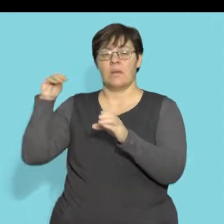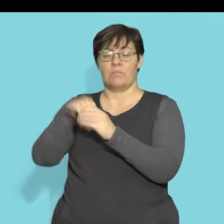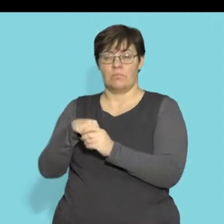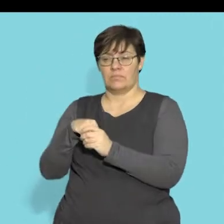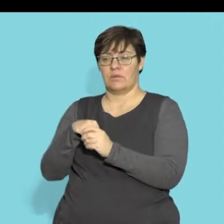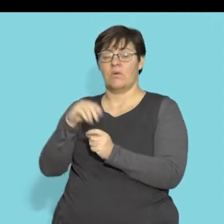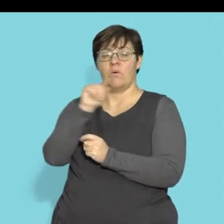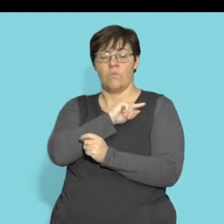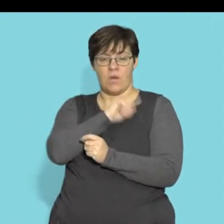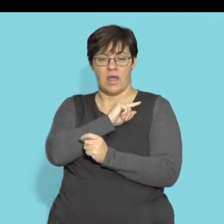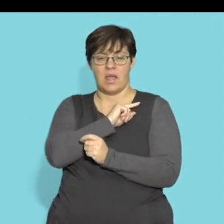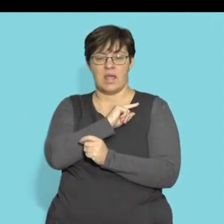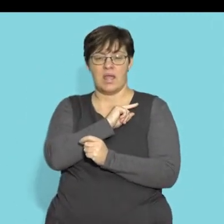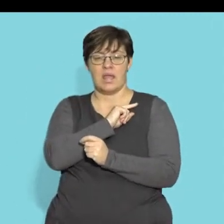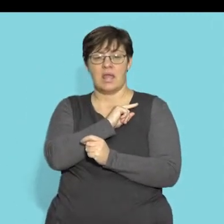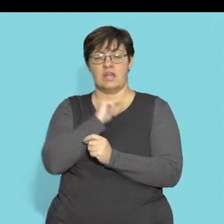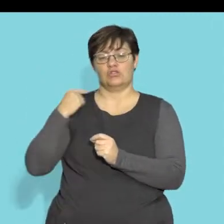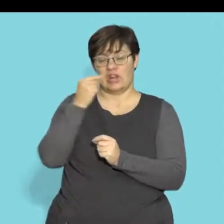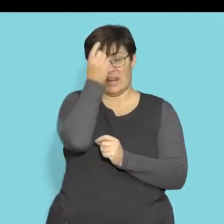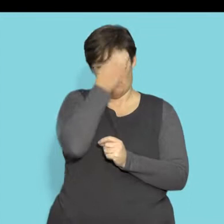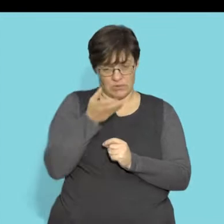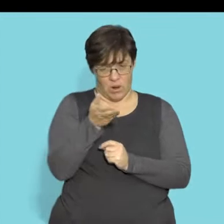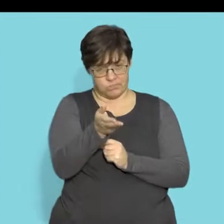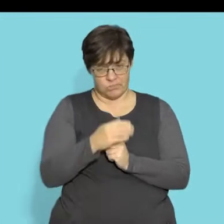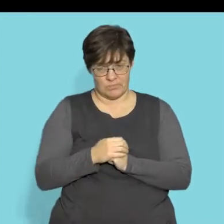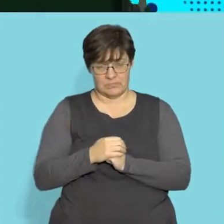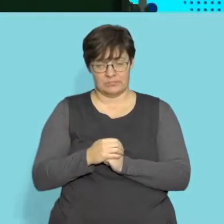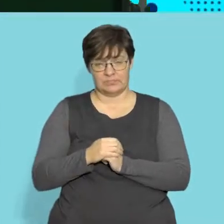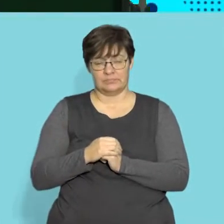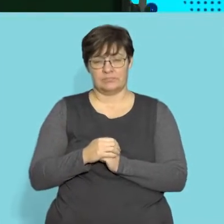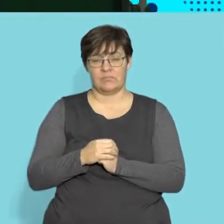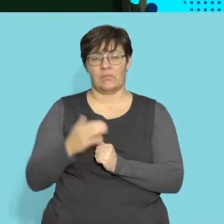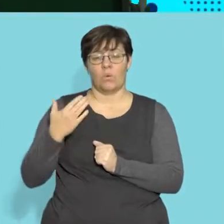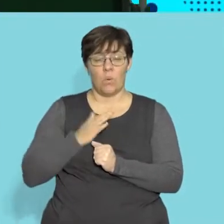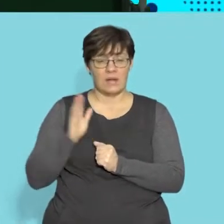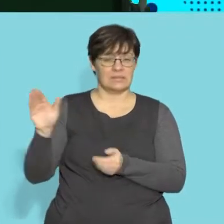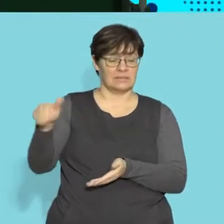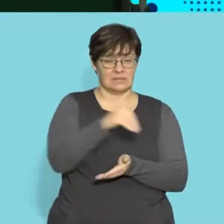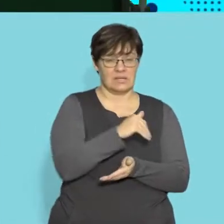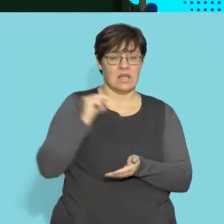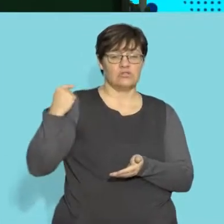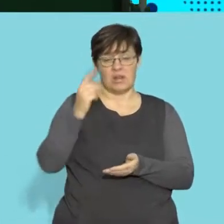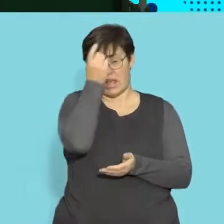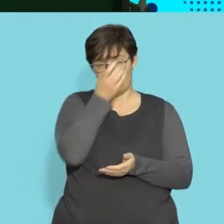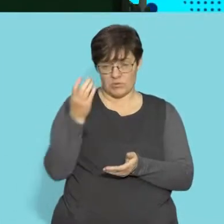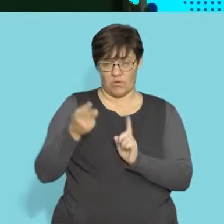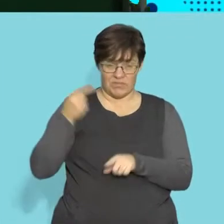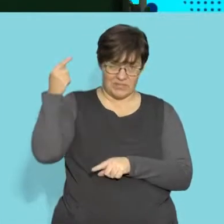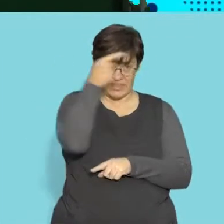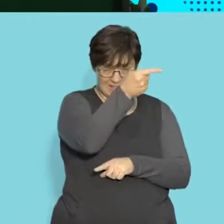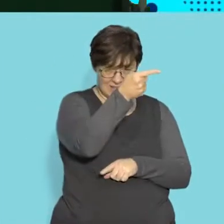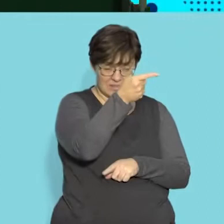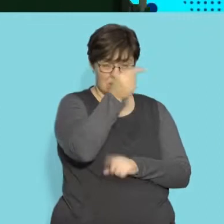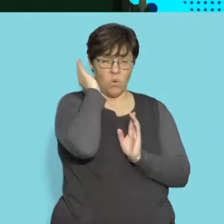is important because it has all the genetic information. Remember that if you want to collect the genetic information of